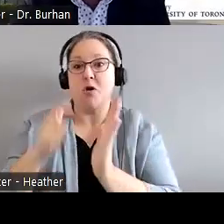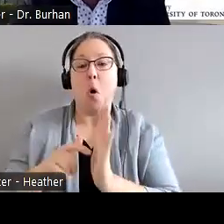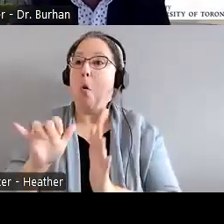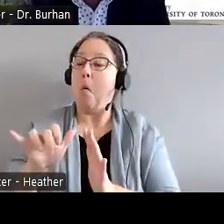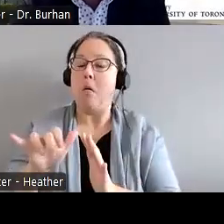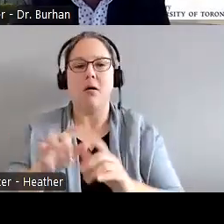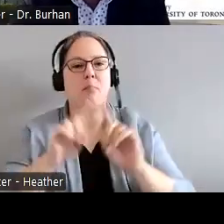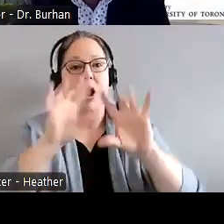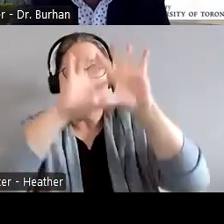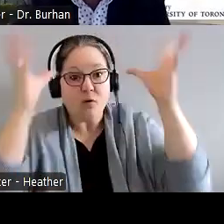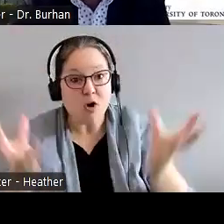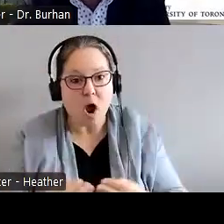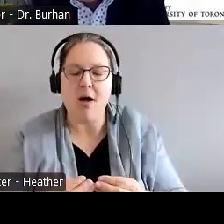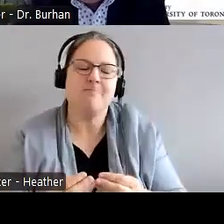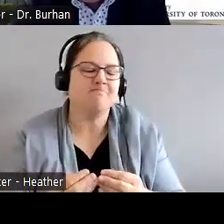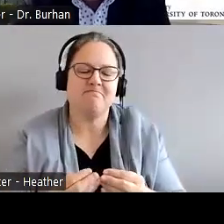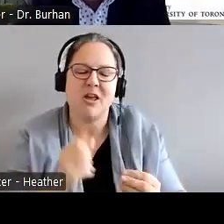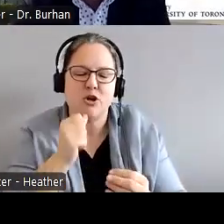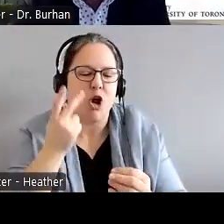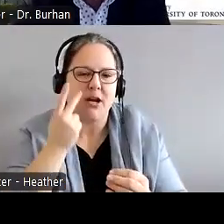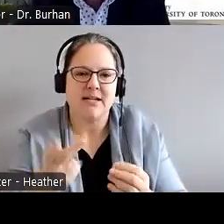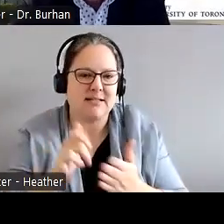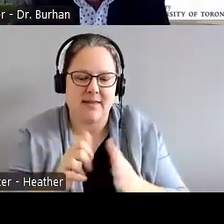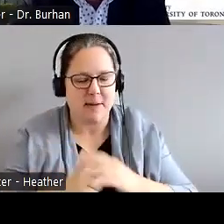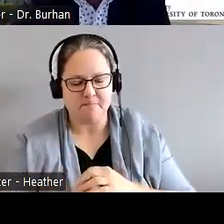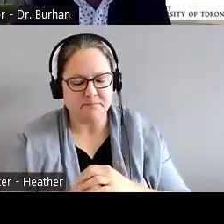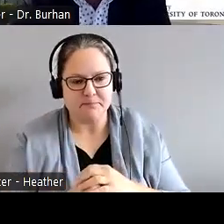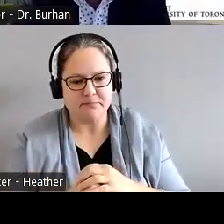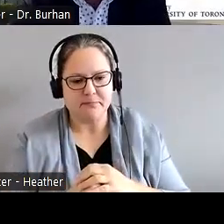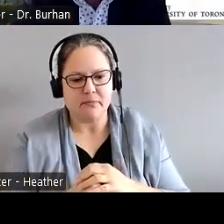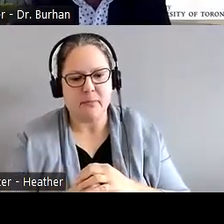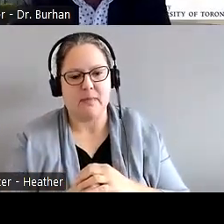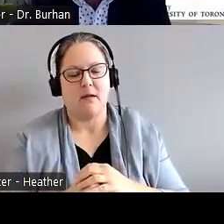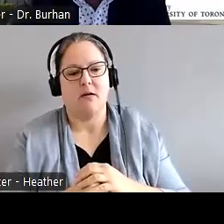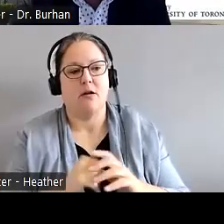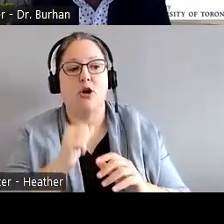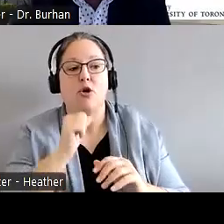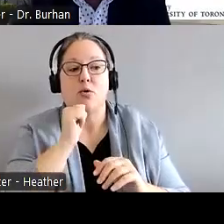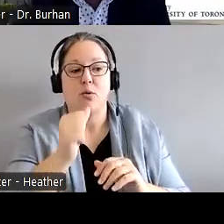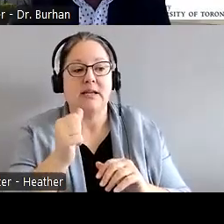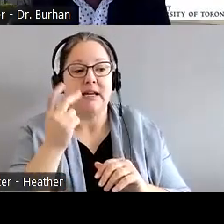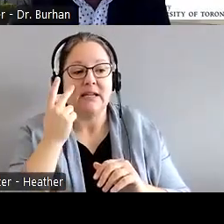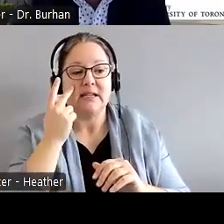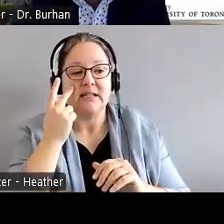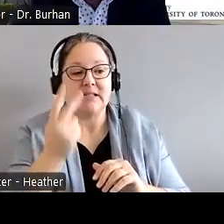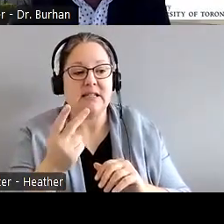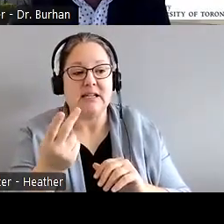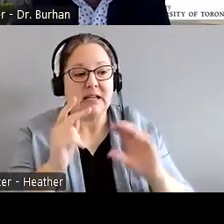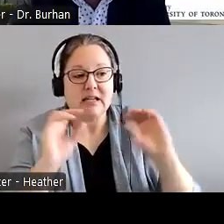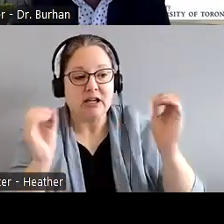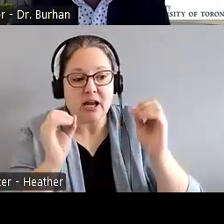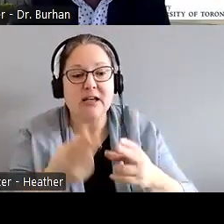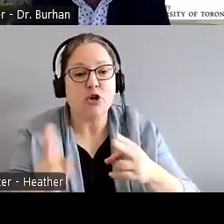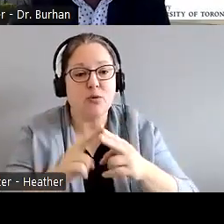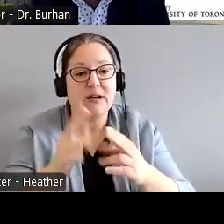a global test, you may miss that opportunity. We did not see increase in seizures or death or